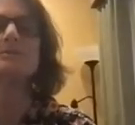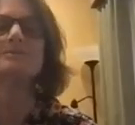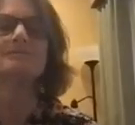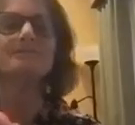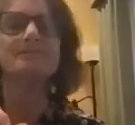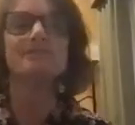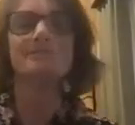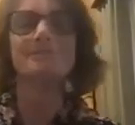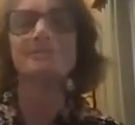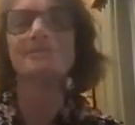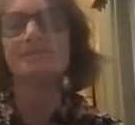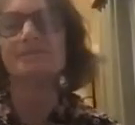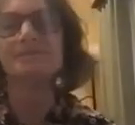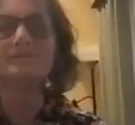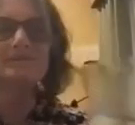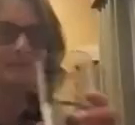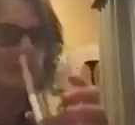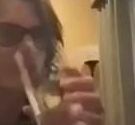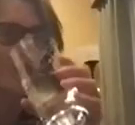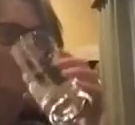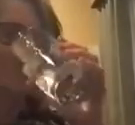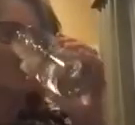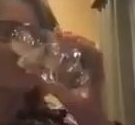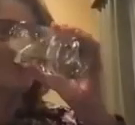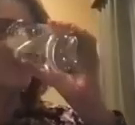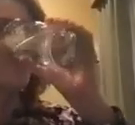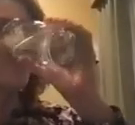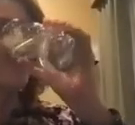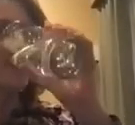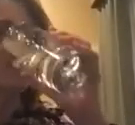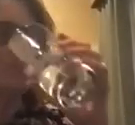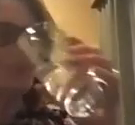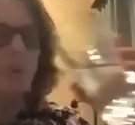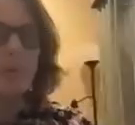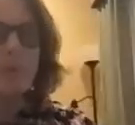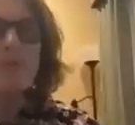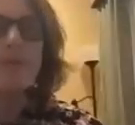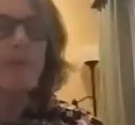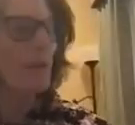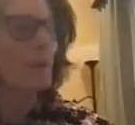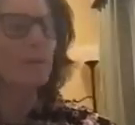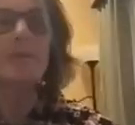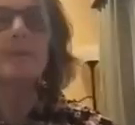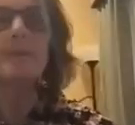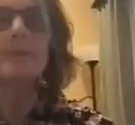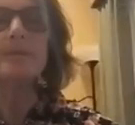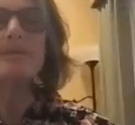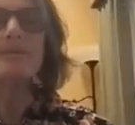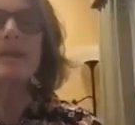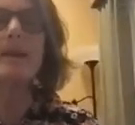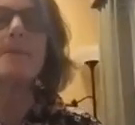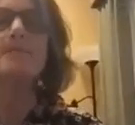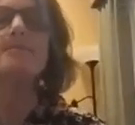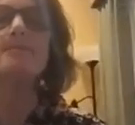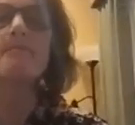have to cut that short, but I want to make sure we get in on the live happening right now in Team Fire.